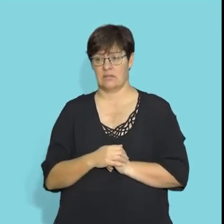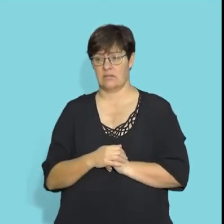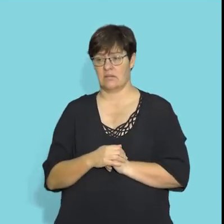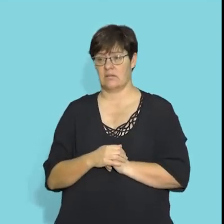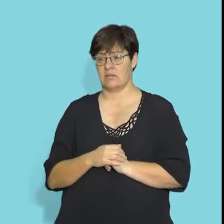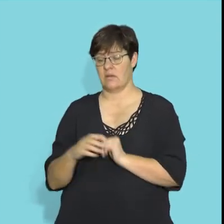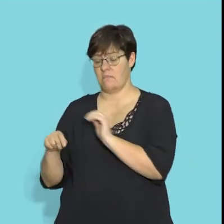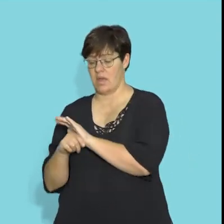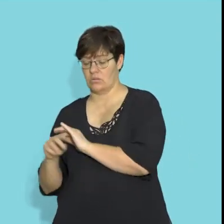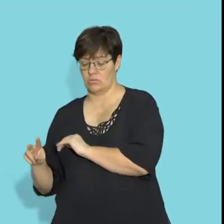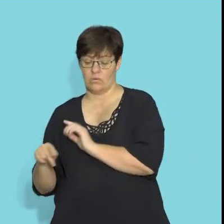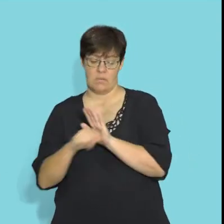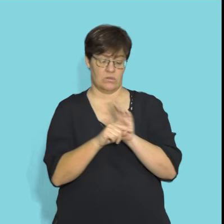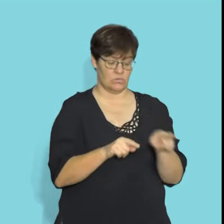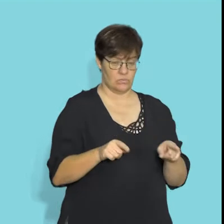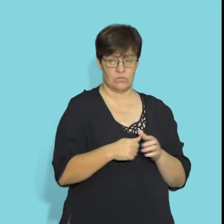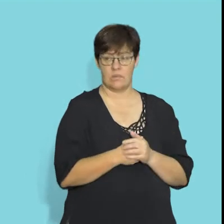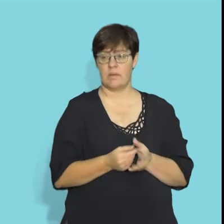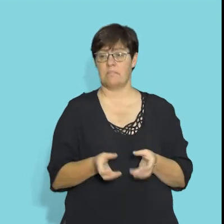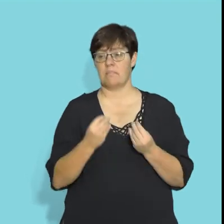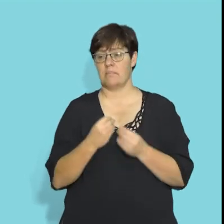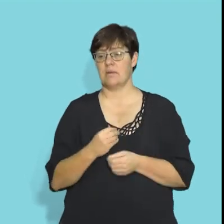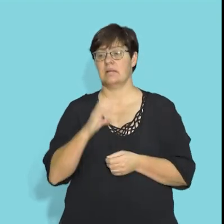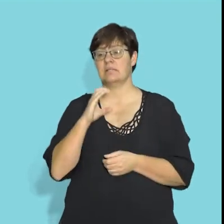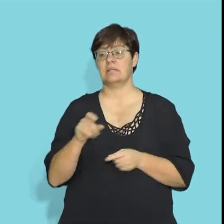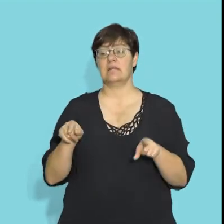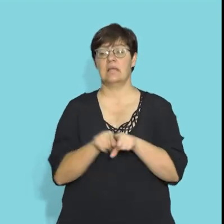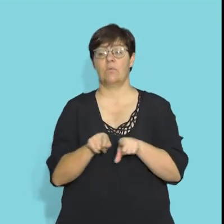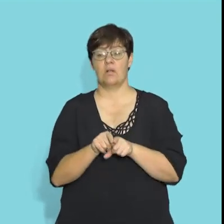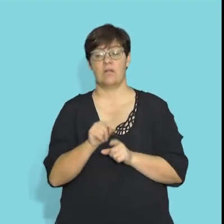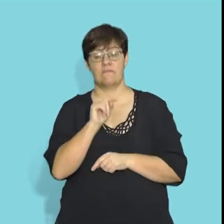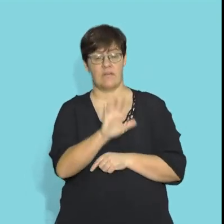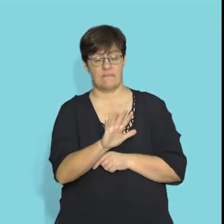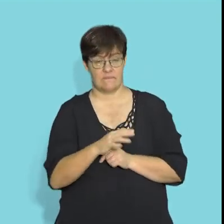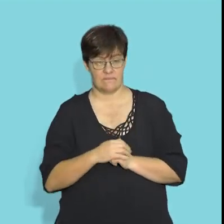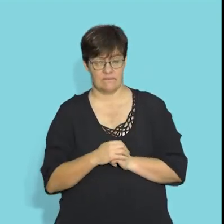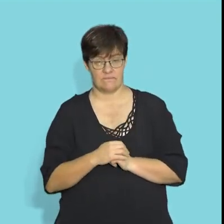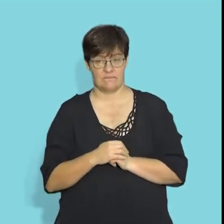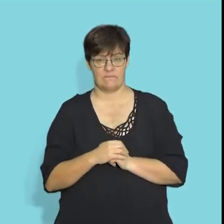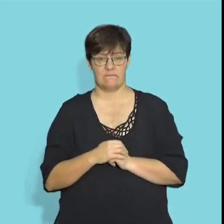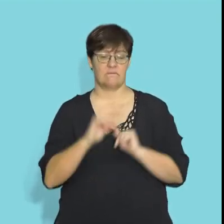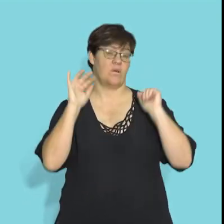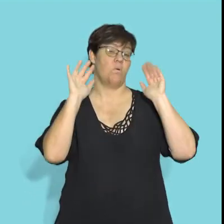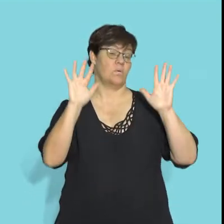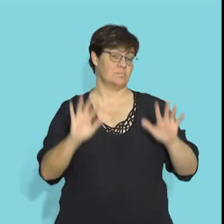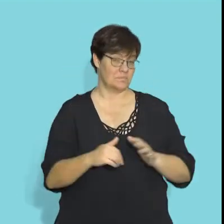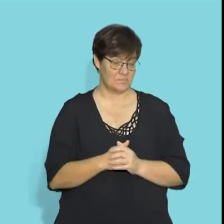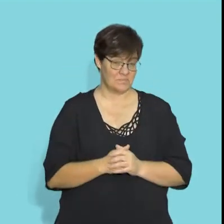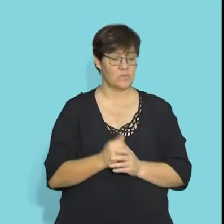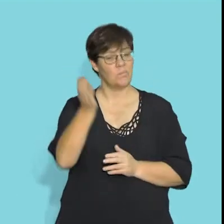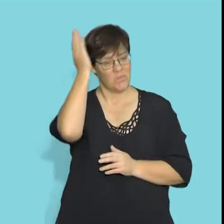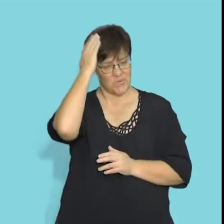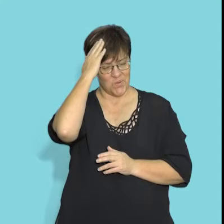I subtract 2 on both sides, I'm going to get that c is equal to 5. Awesome. And